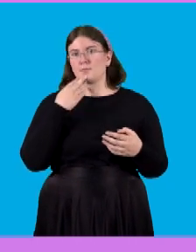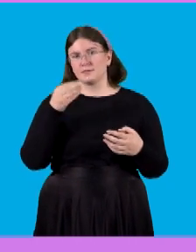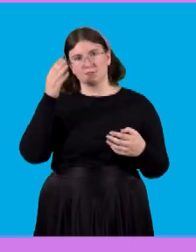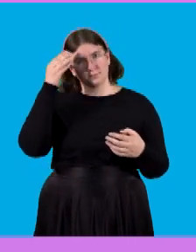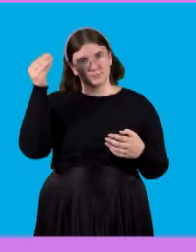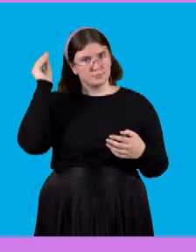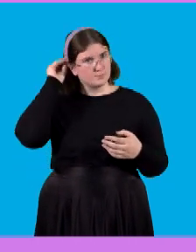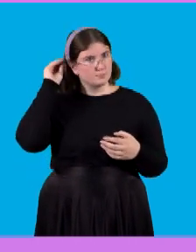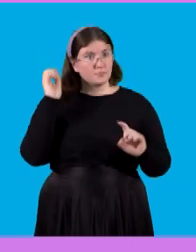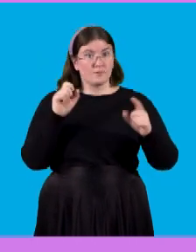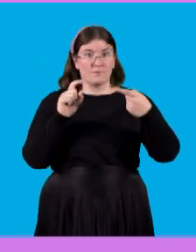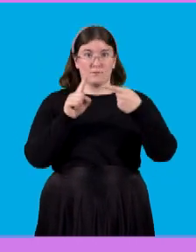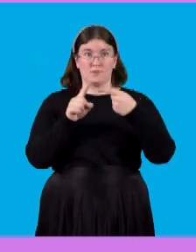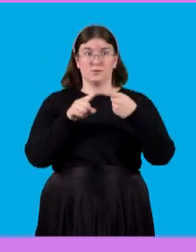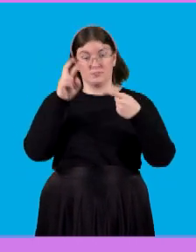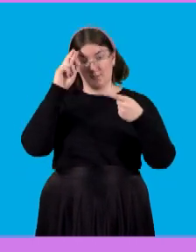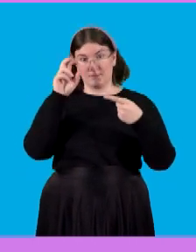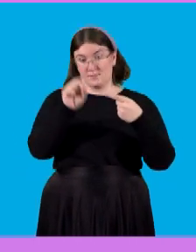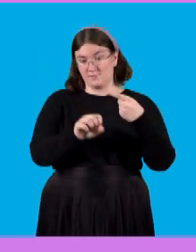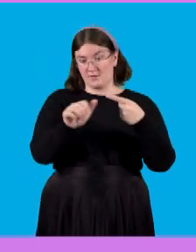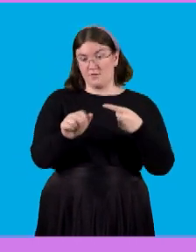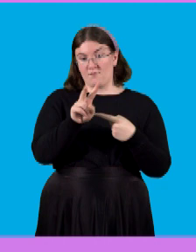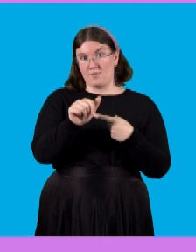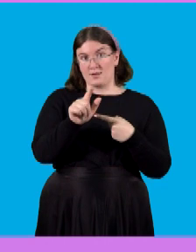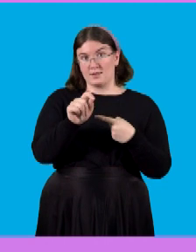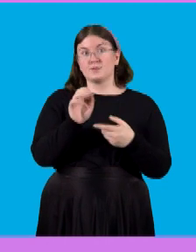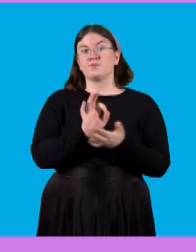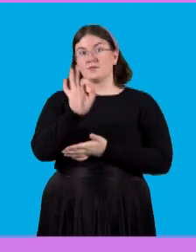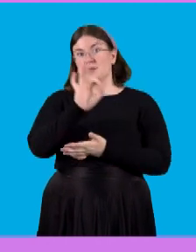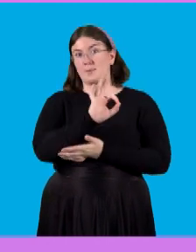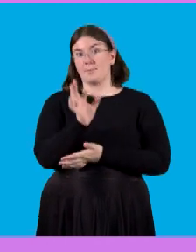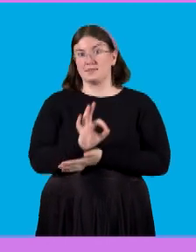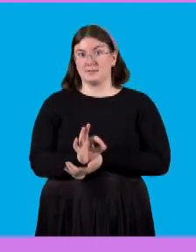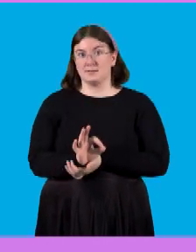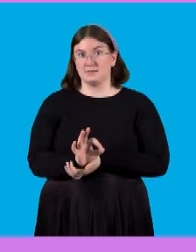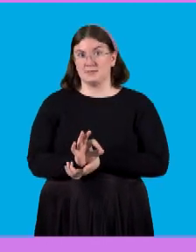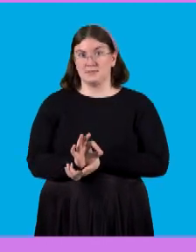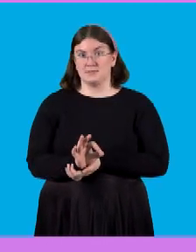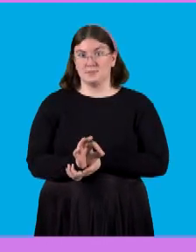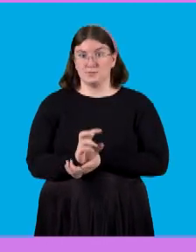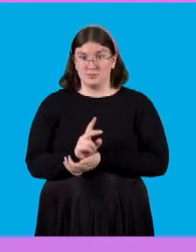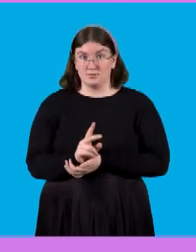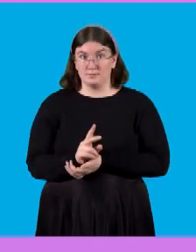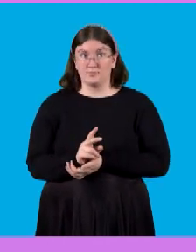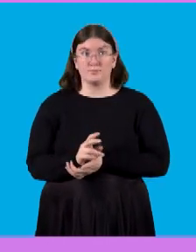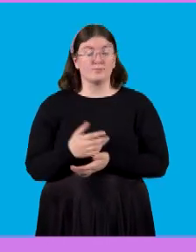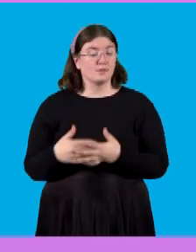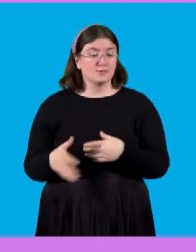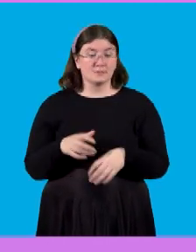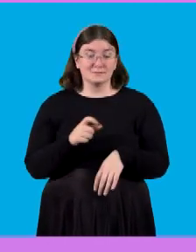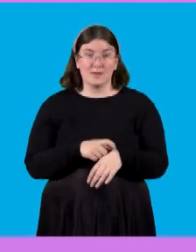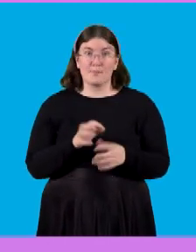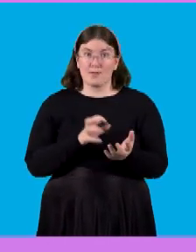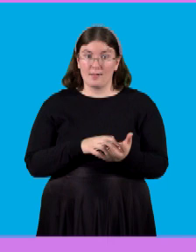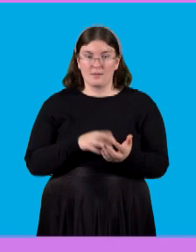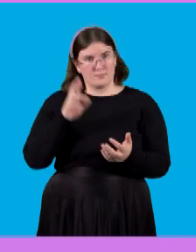with you from today's lesson. So the first one, I said, remember that VAT in South Africa is charged at 15%.